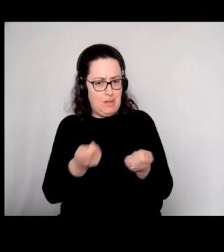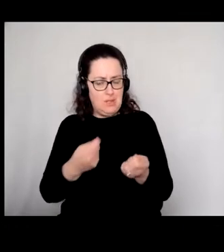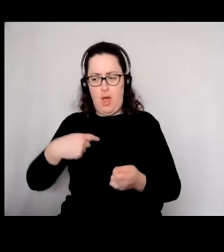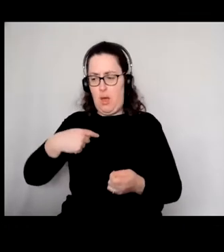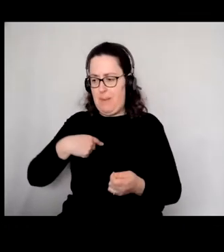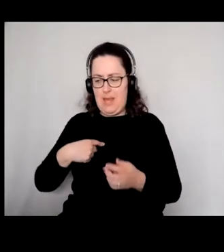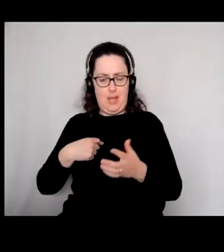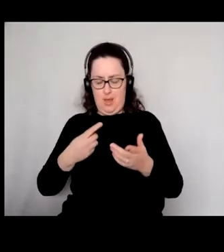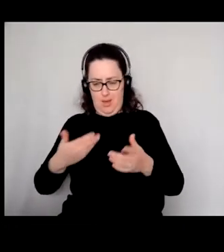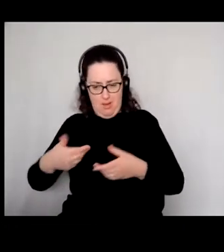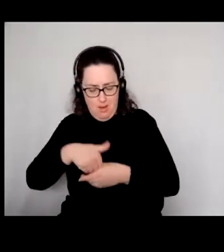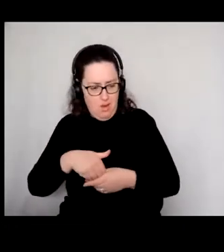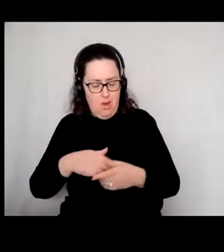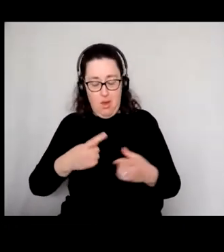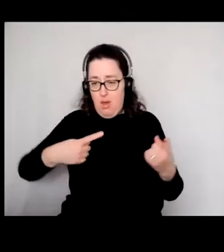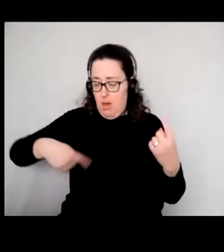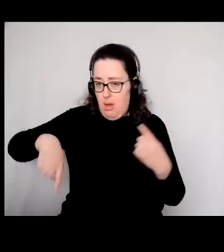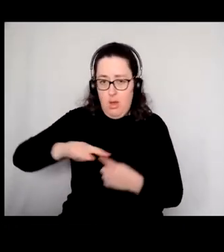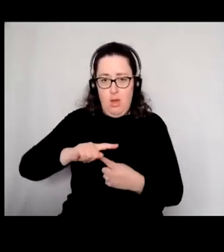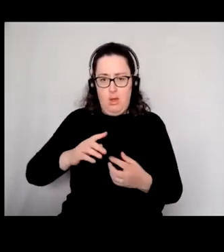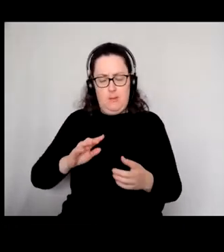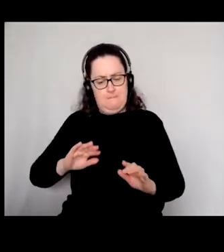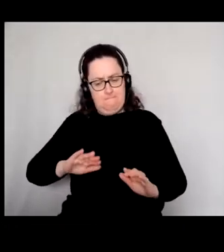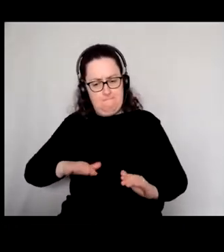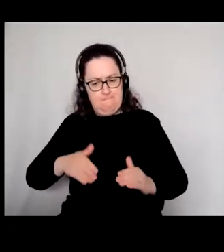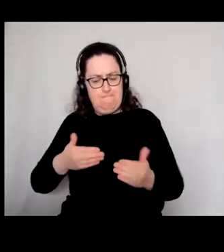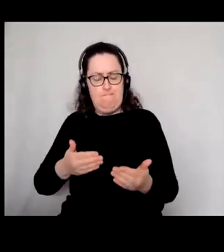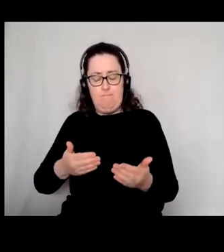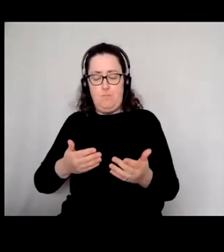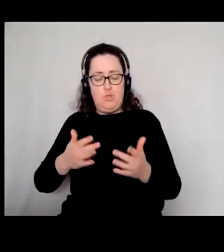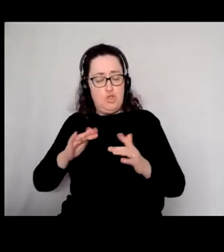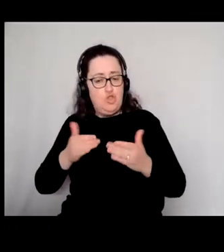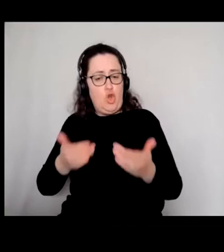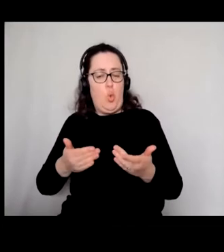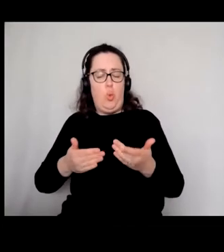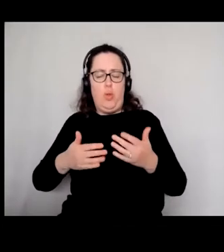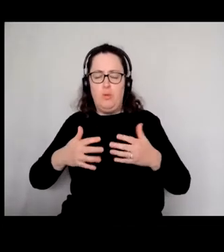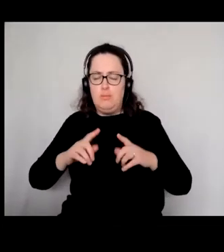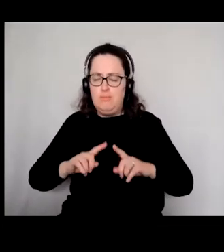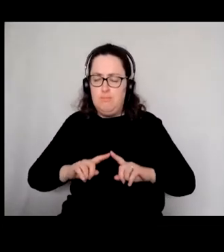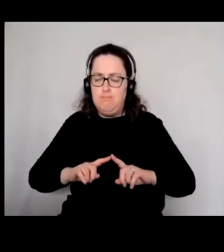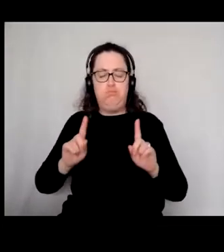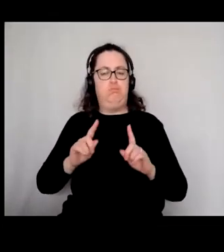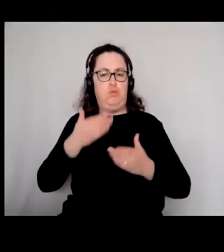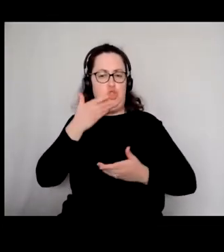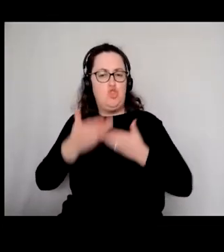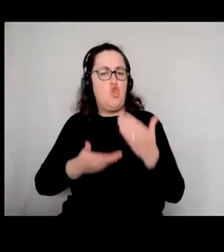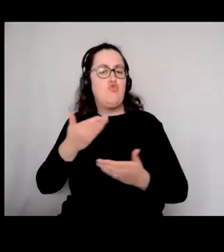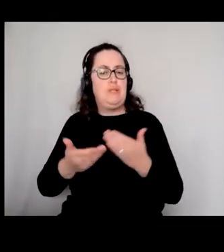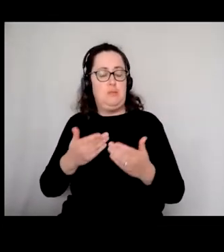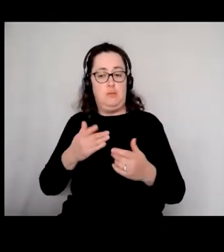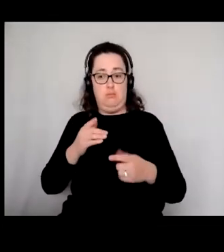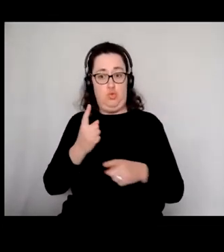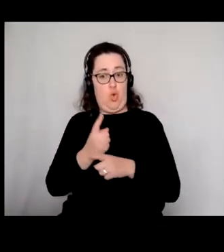on, and I was project director on, you know, all of us know we were trying to convey the radical stories of the disability arts movement about